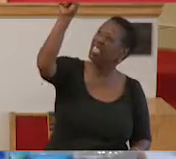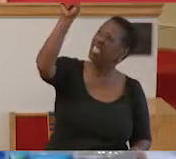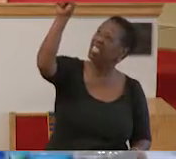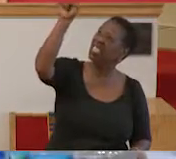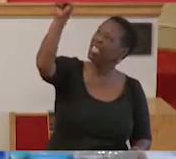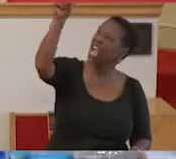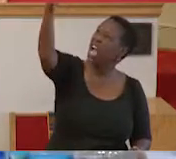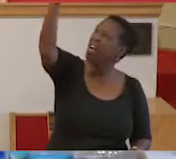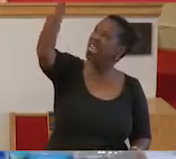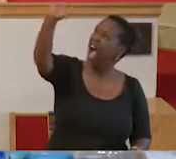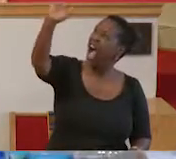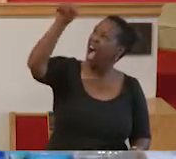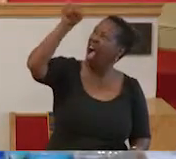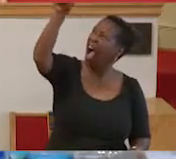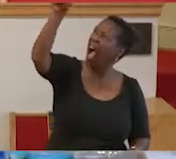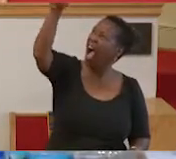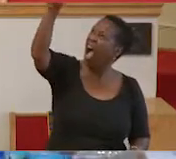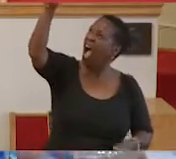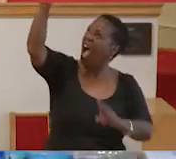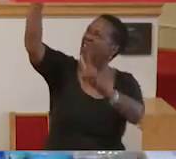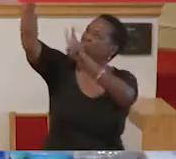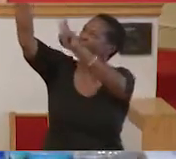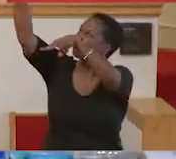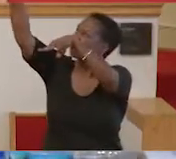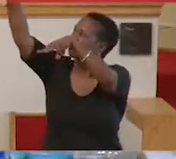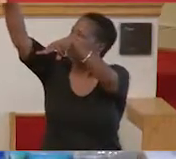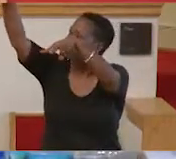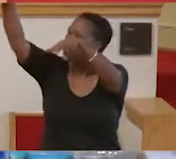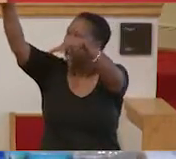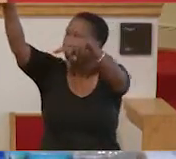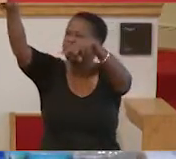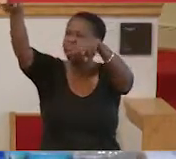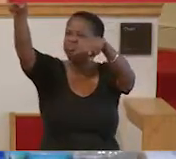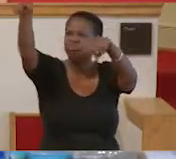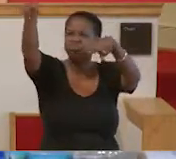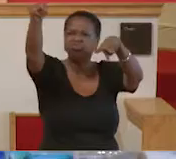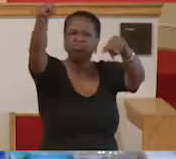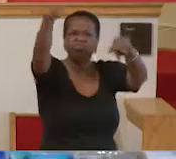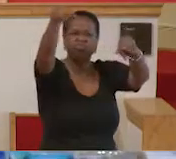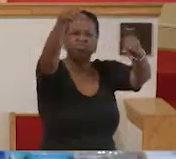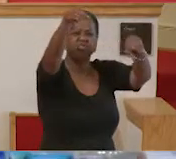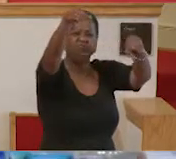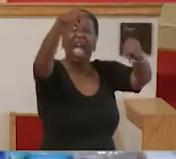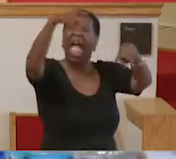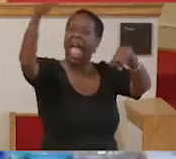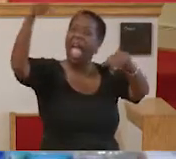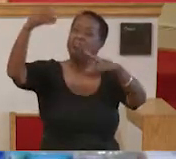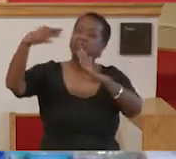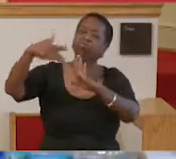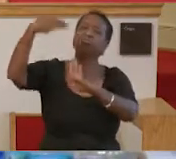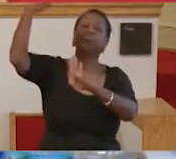who sits high and looks low, and from time to time comes down